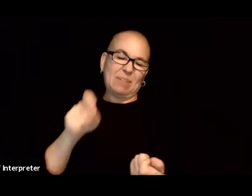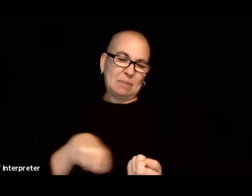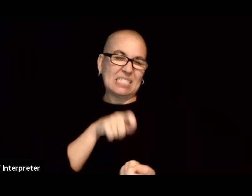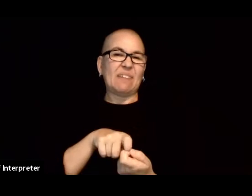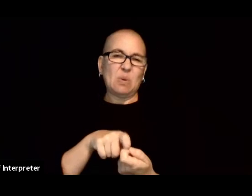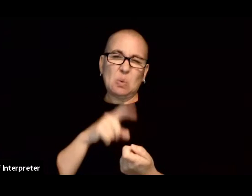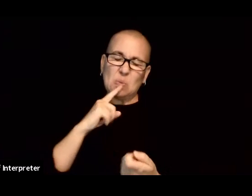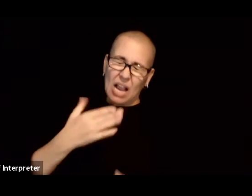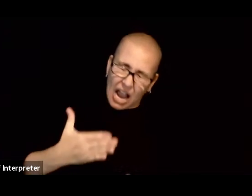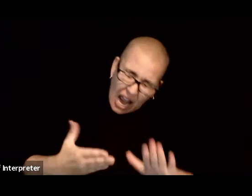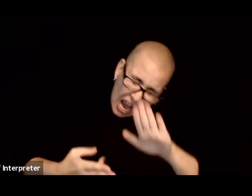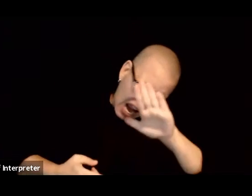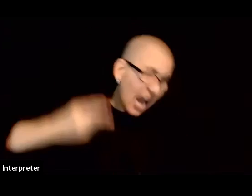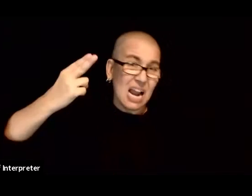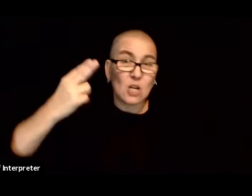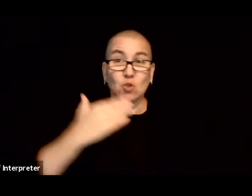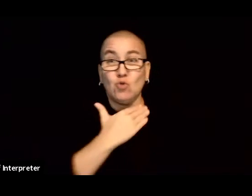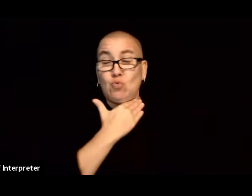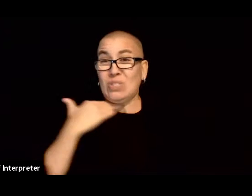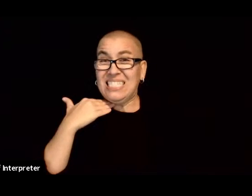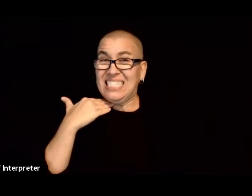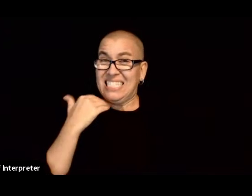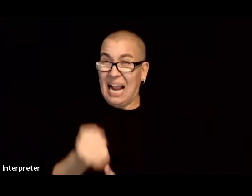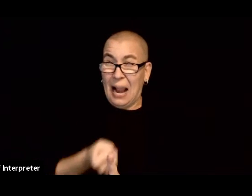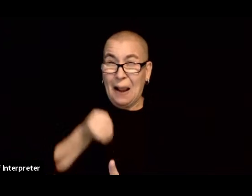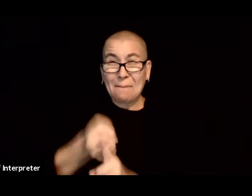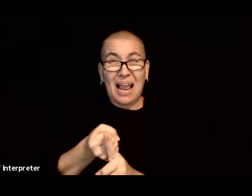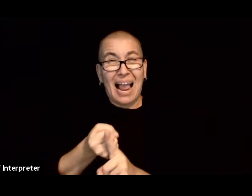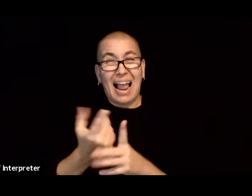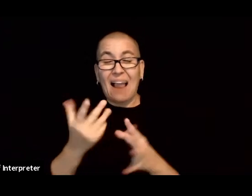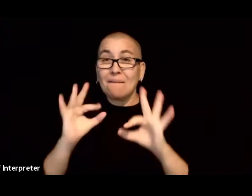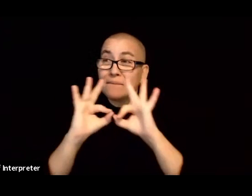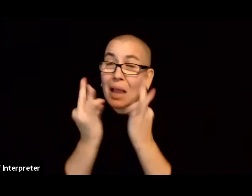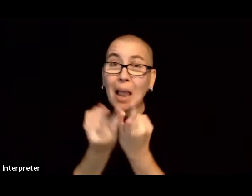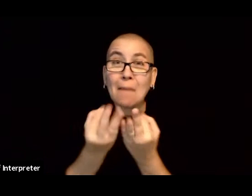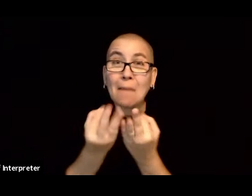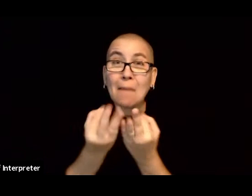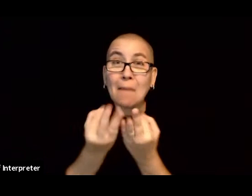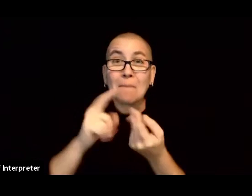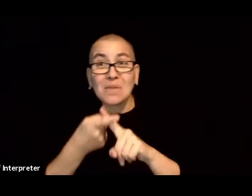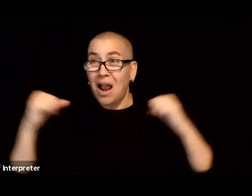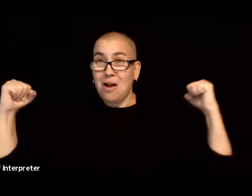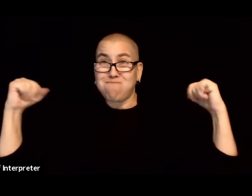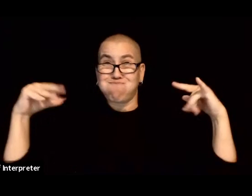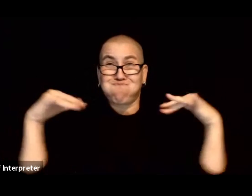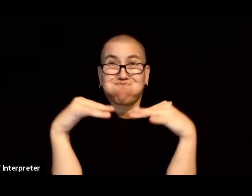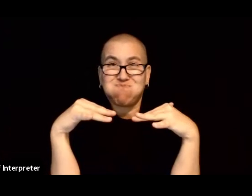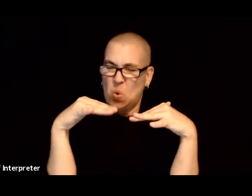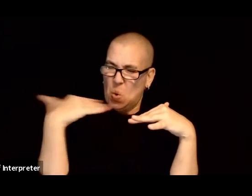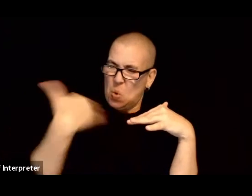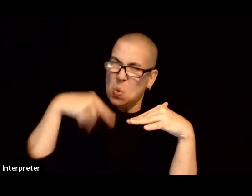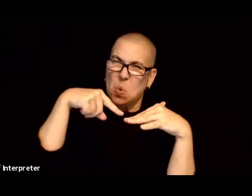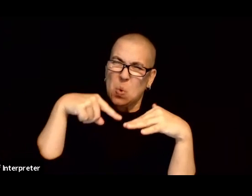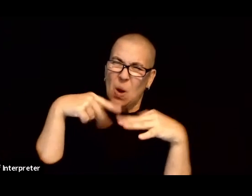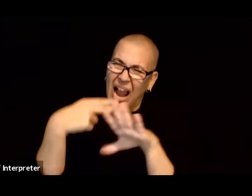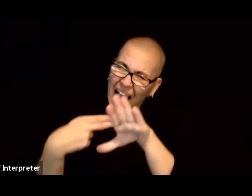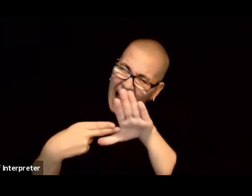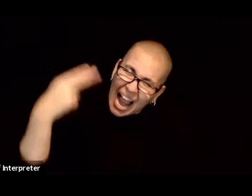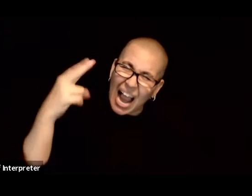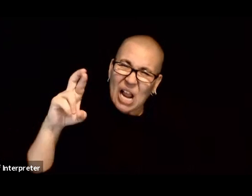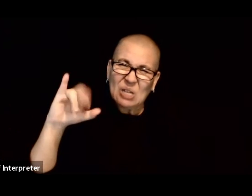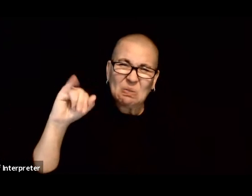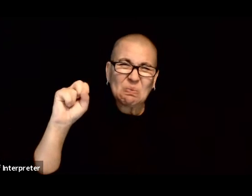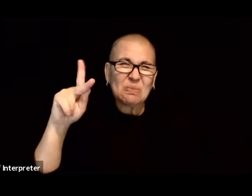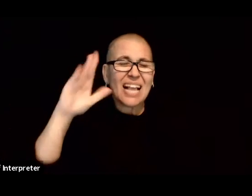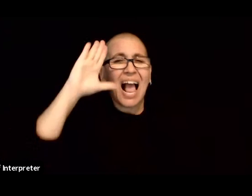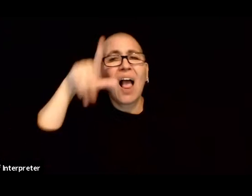those traditional gatherings around the holidays, painful as that will be, is going to be the more prudent course. But Chris, do you